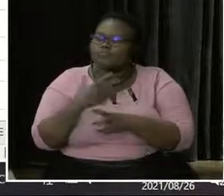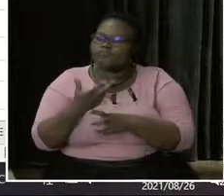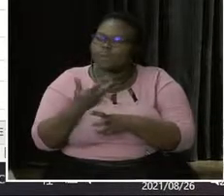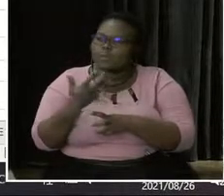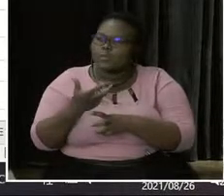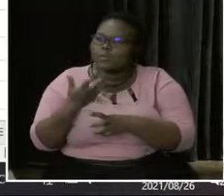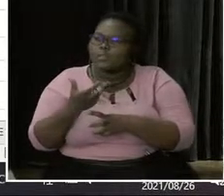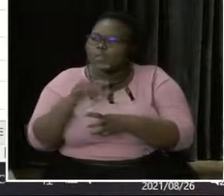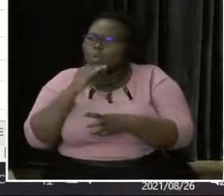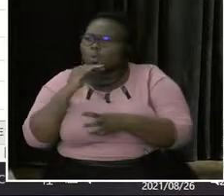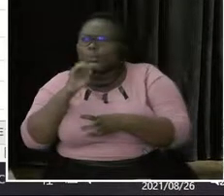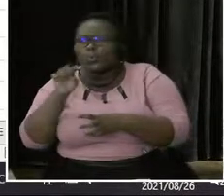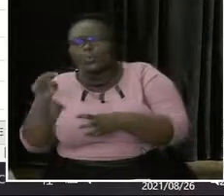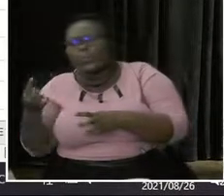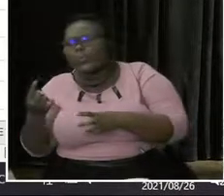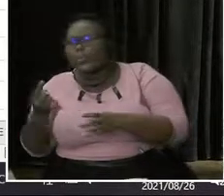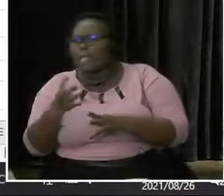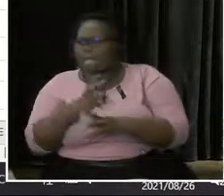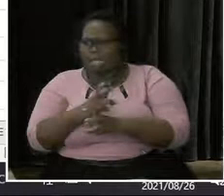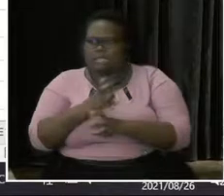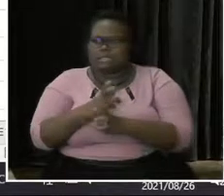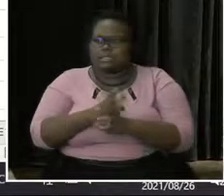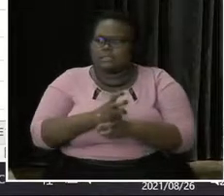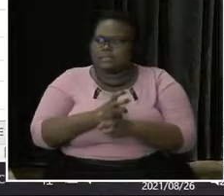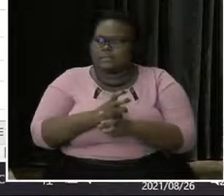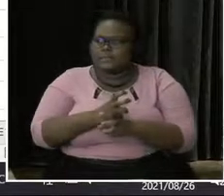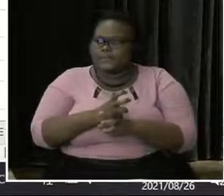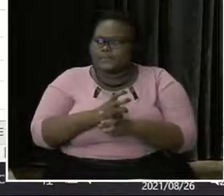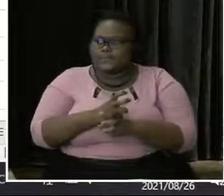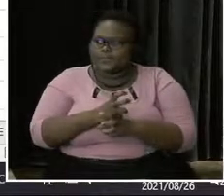Who else is against?